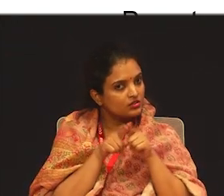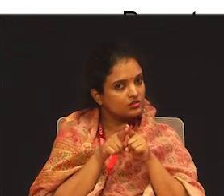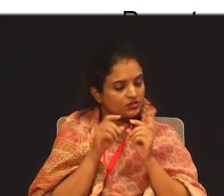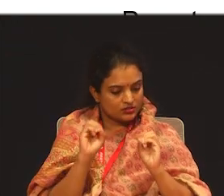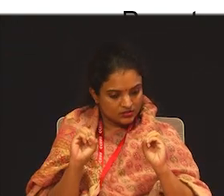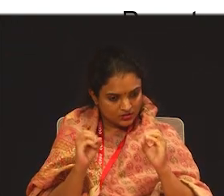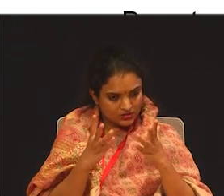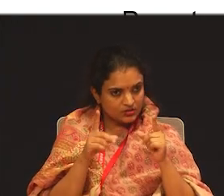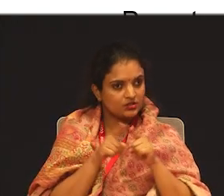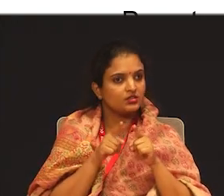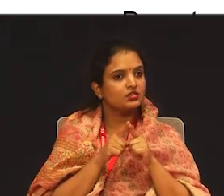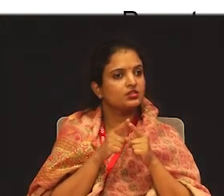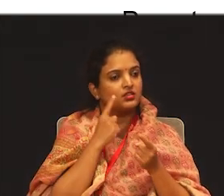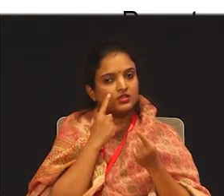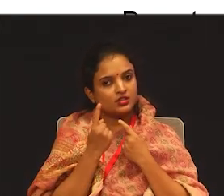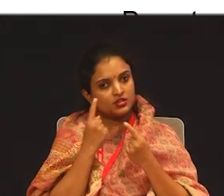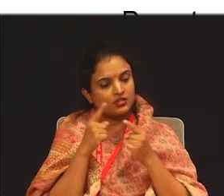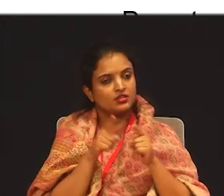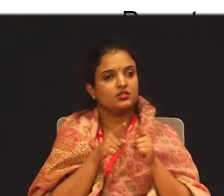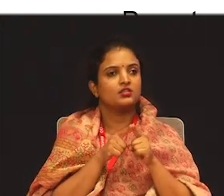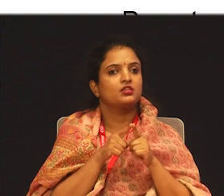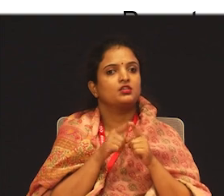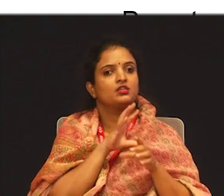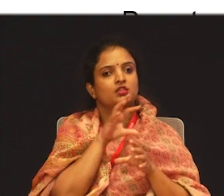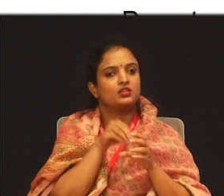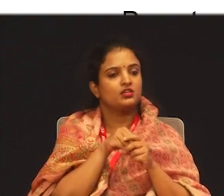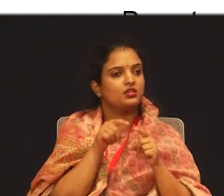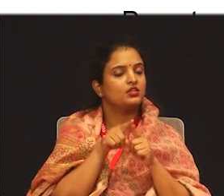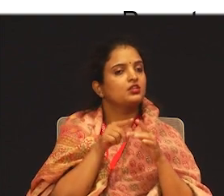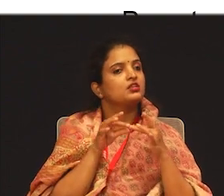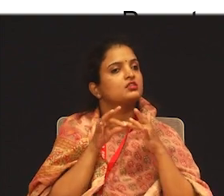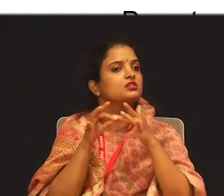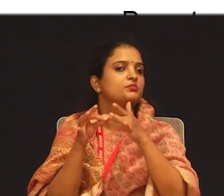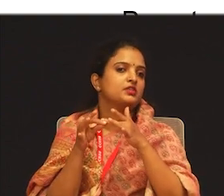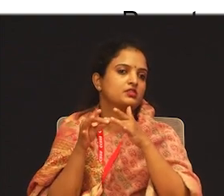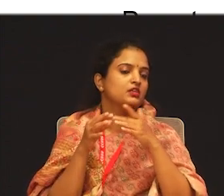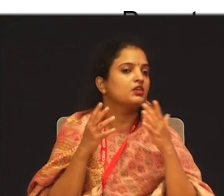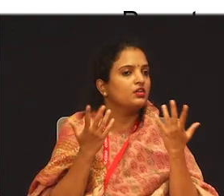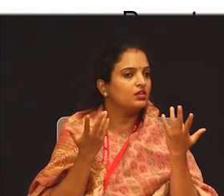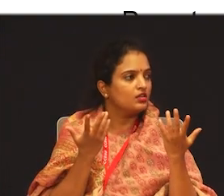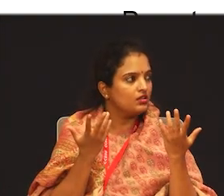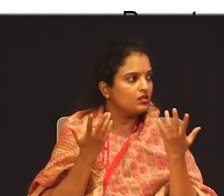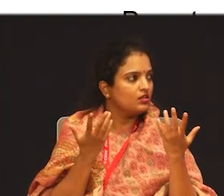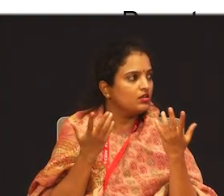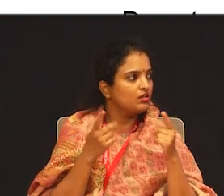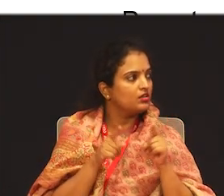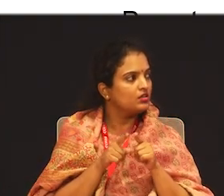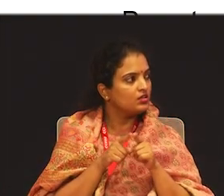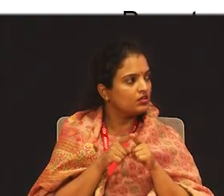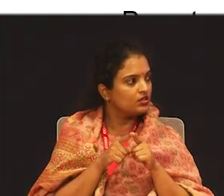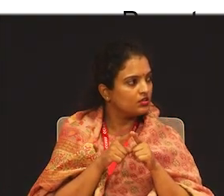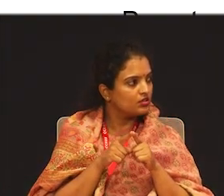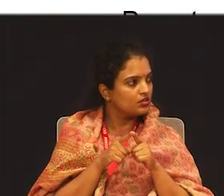with identifying and addressing the spatial needs. And for that, we have